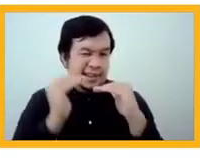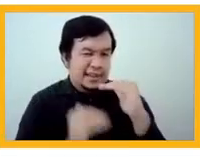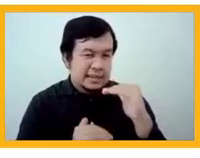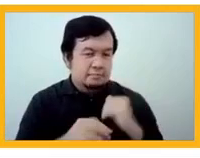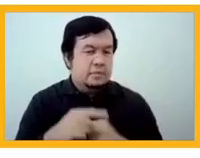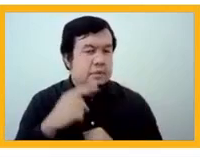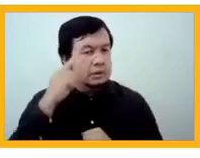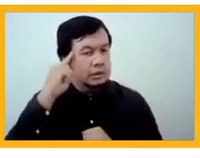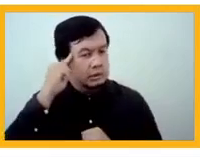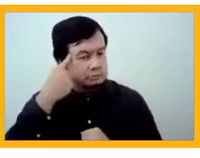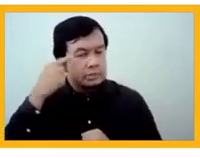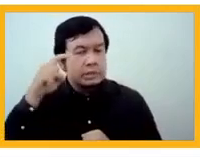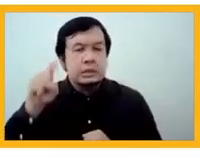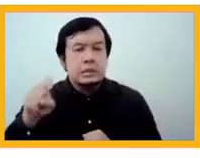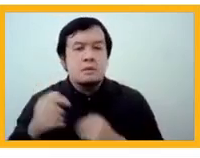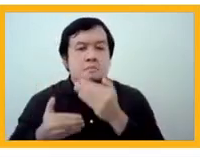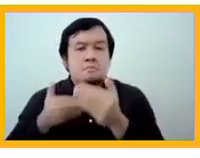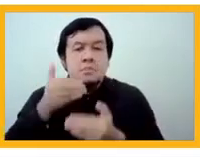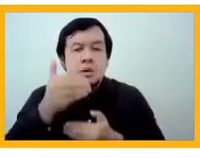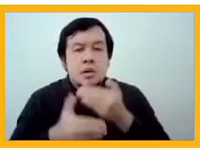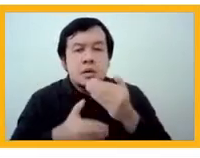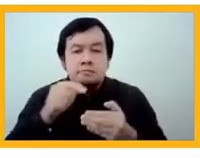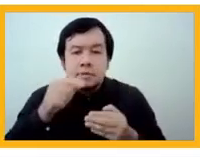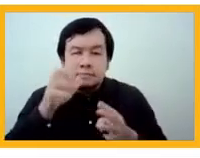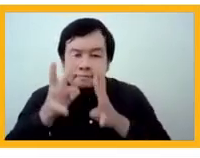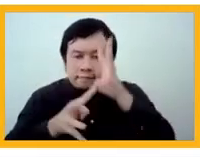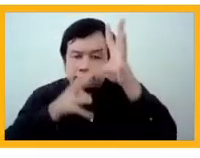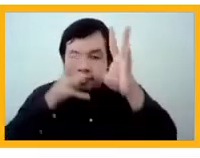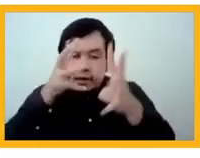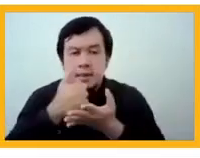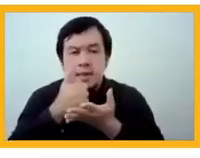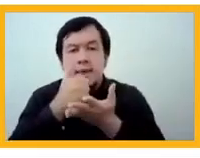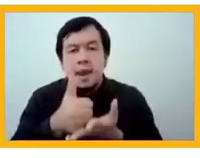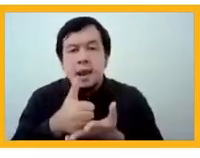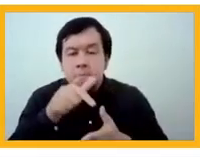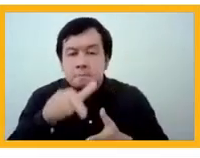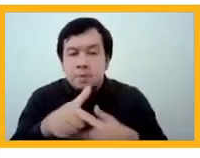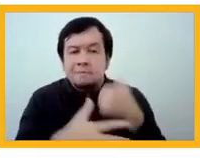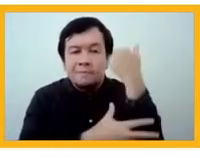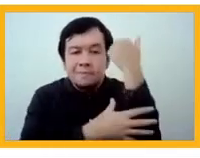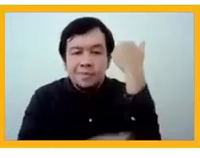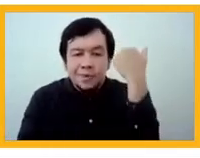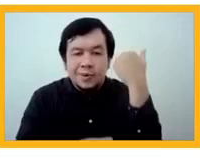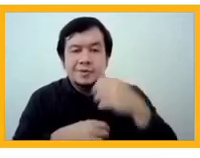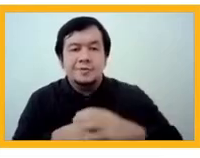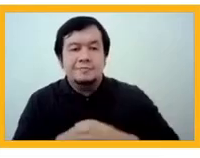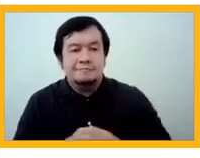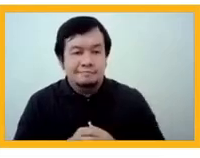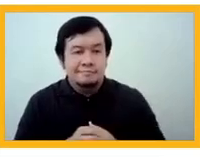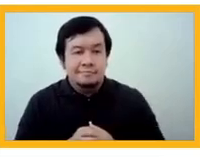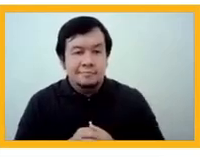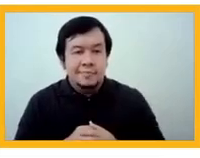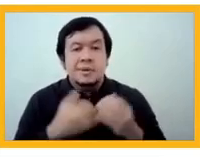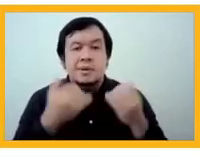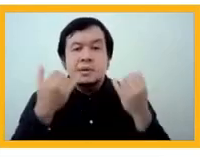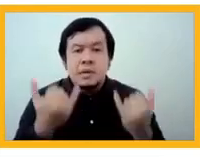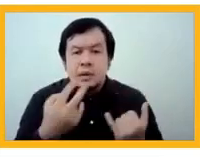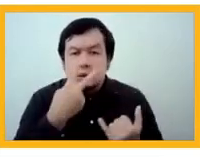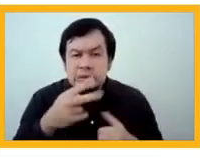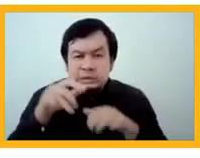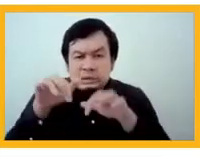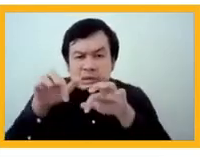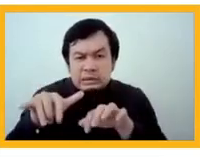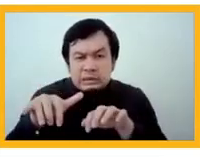pay. But again, it's not enough to just focus devices or inputs. There's huge potential to use technology